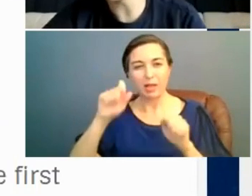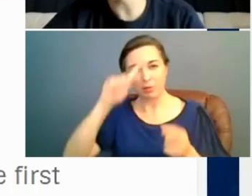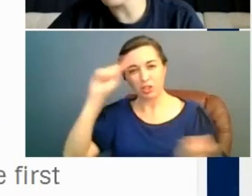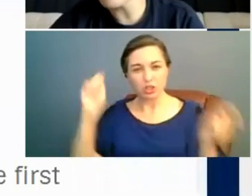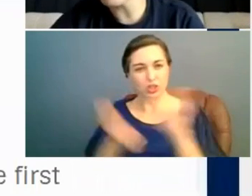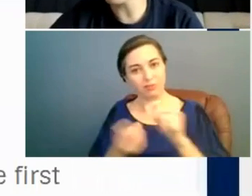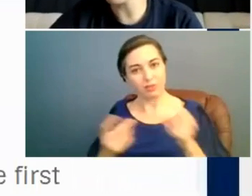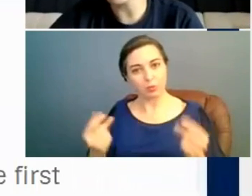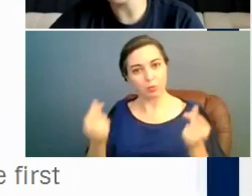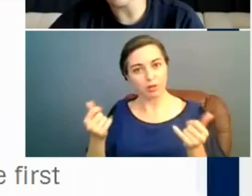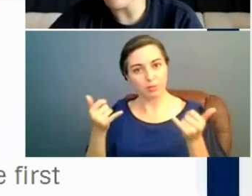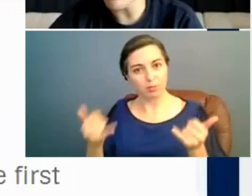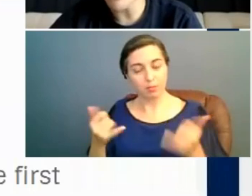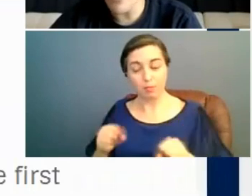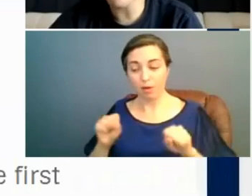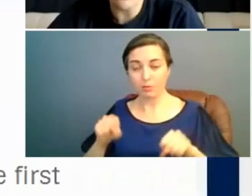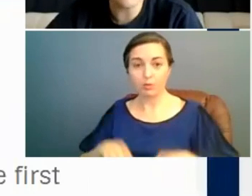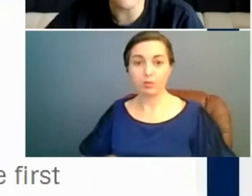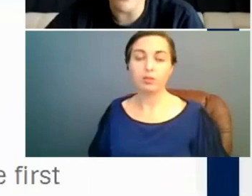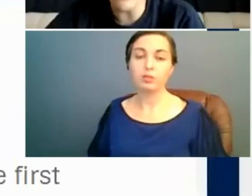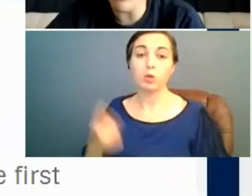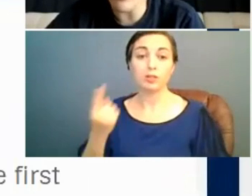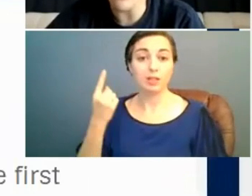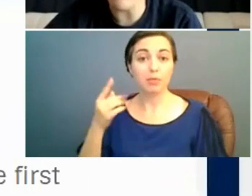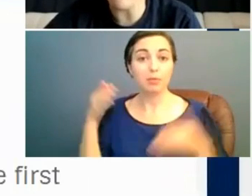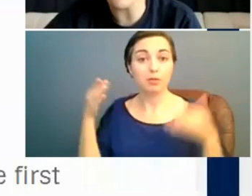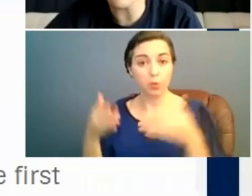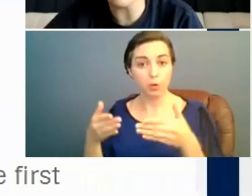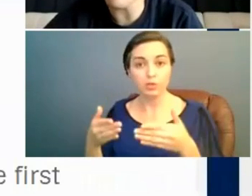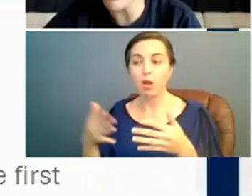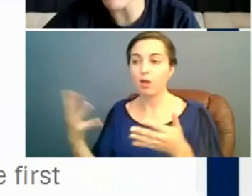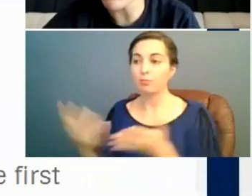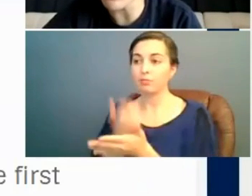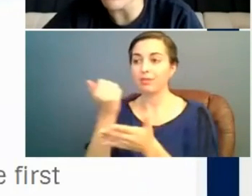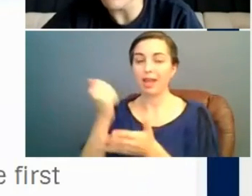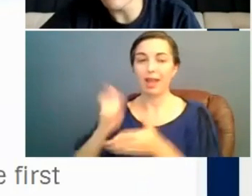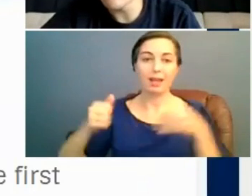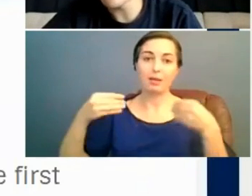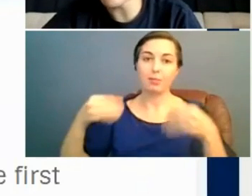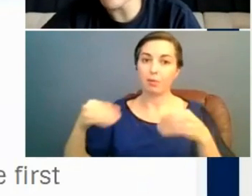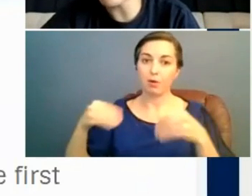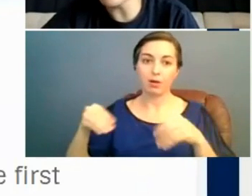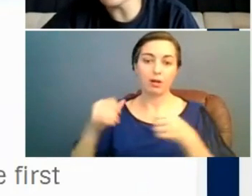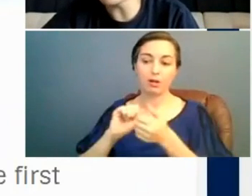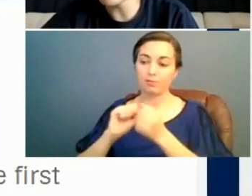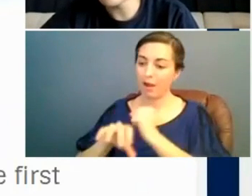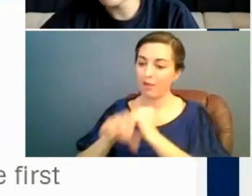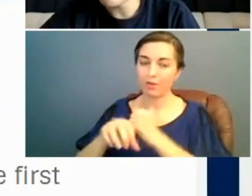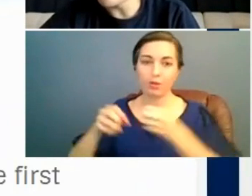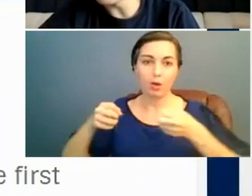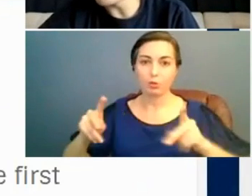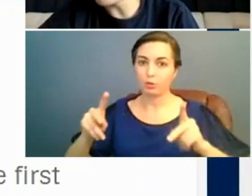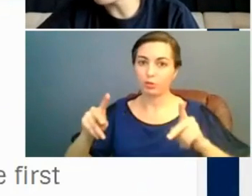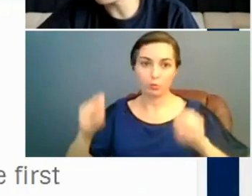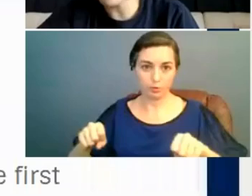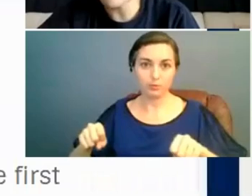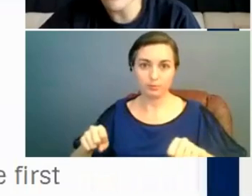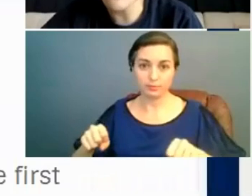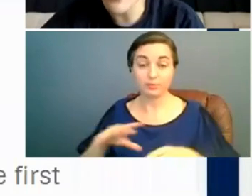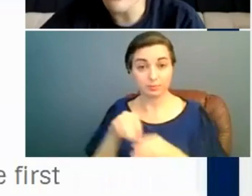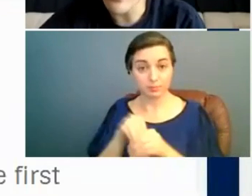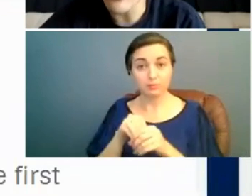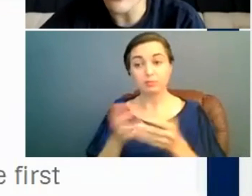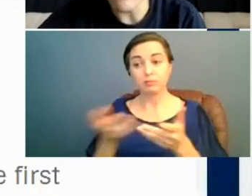spring was, one, we focused on capitalizing on any marketing opportunity we possibly could. So that includes engaging